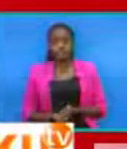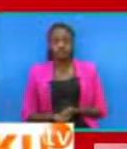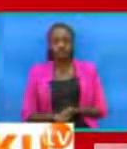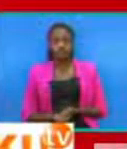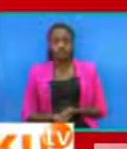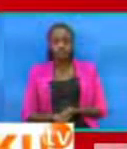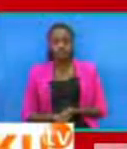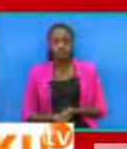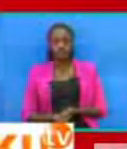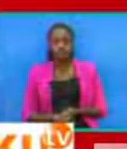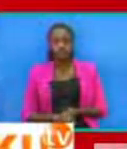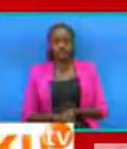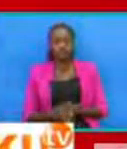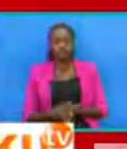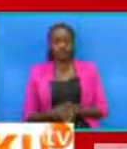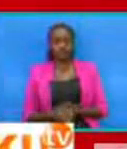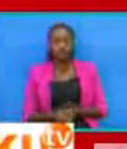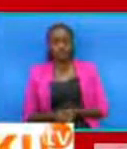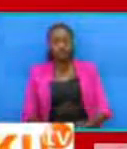distributing